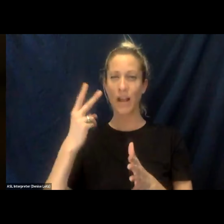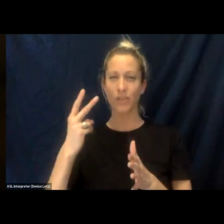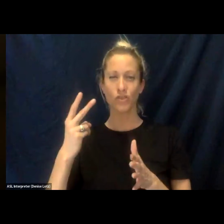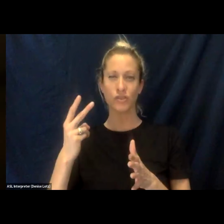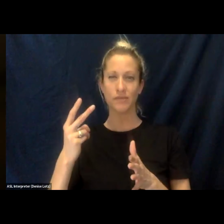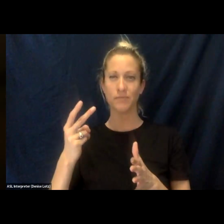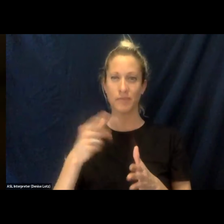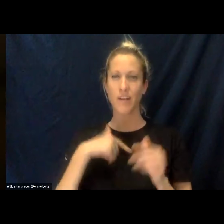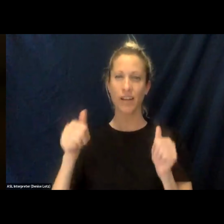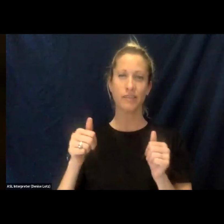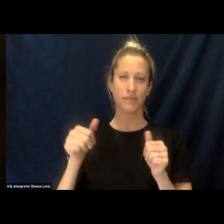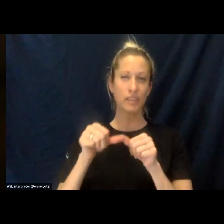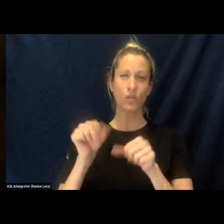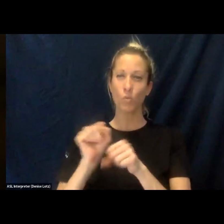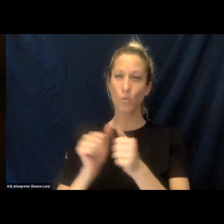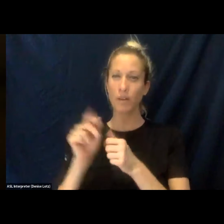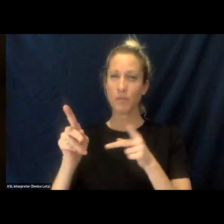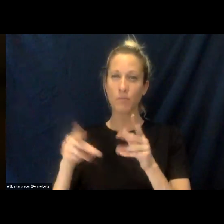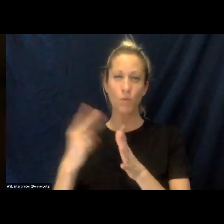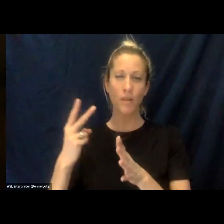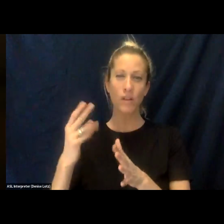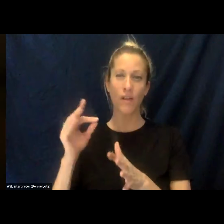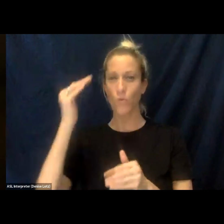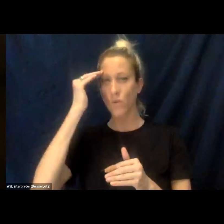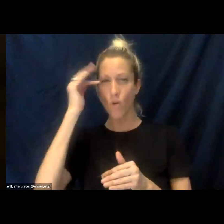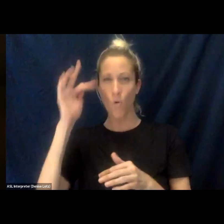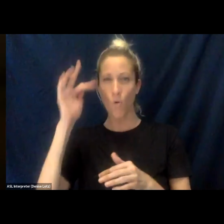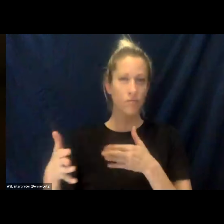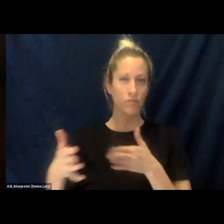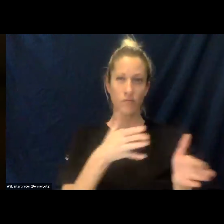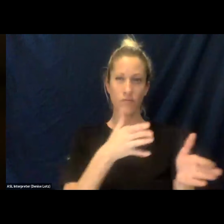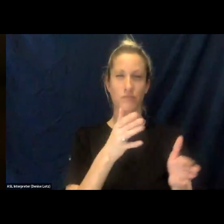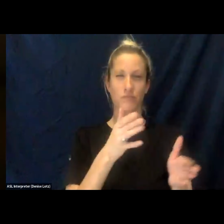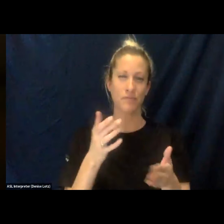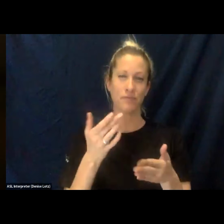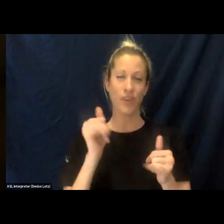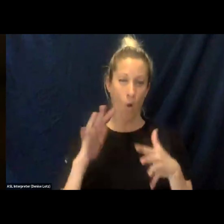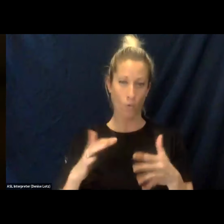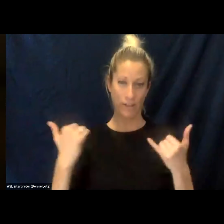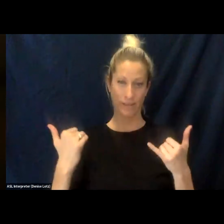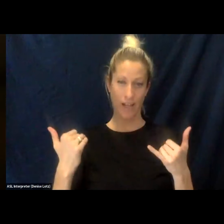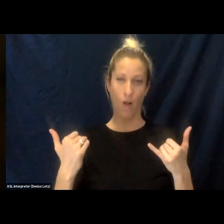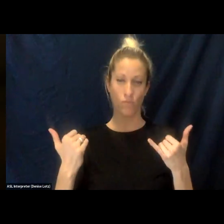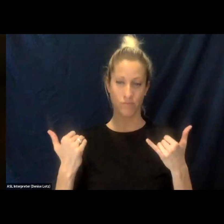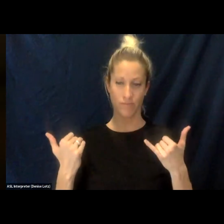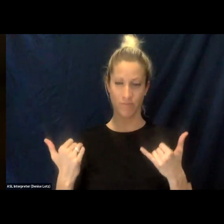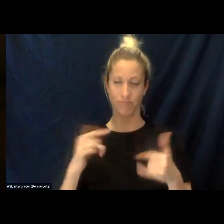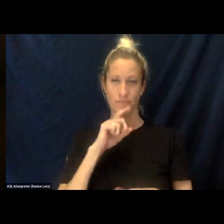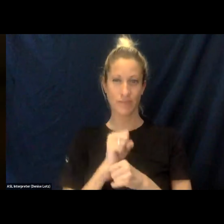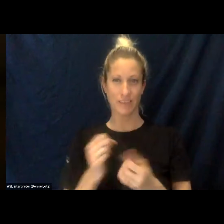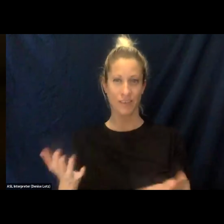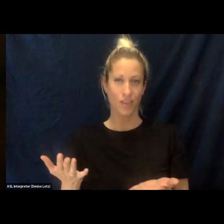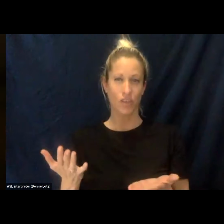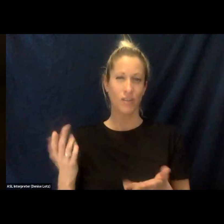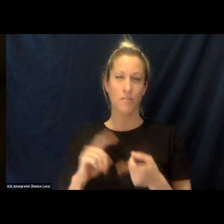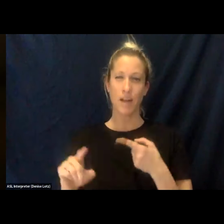to, continue to work with people, whether it's replication or awareness and driving people towards things that already exist, and things like that. Partnership is huge in all